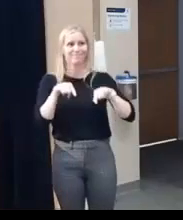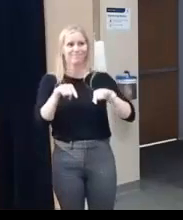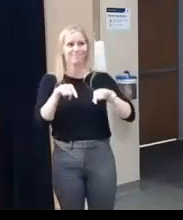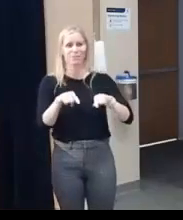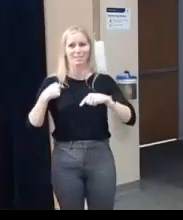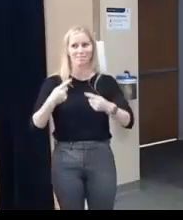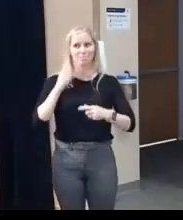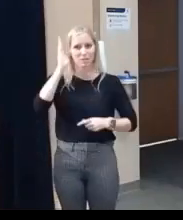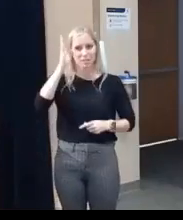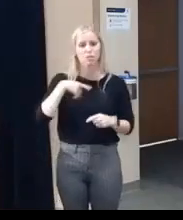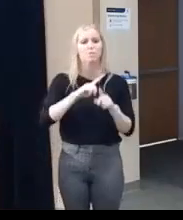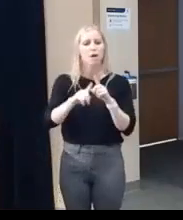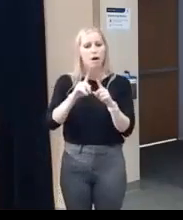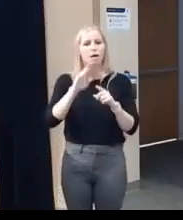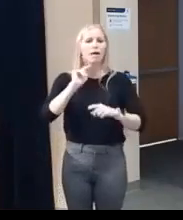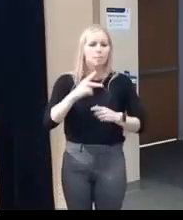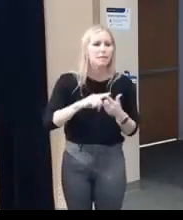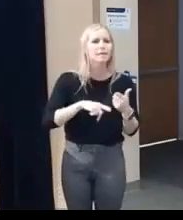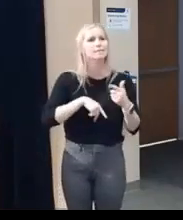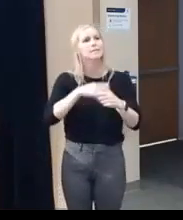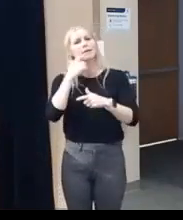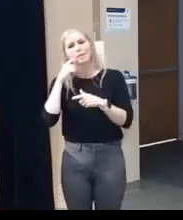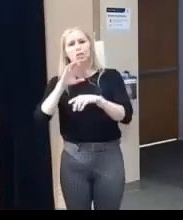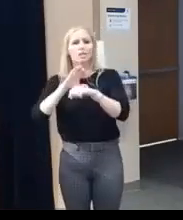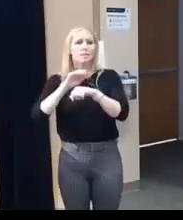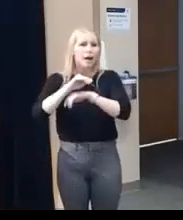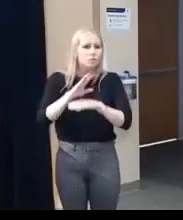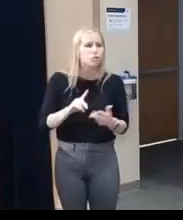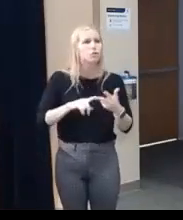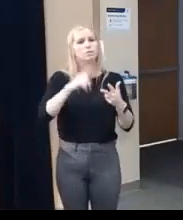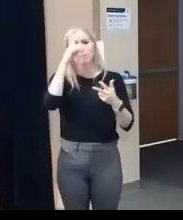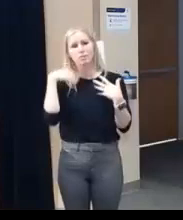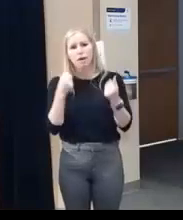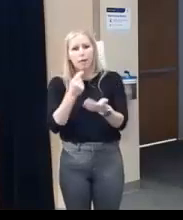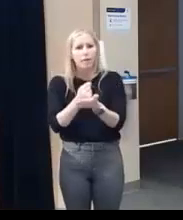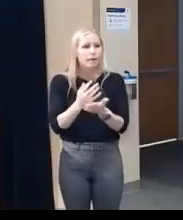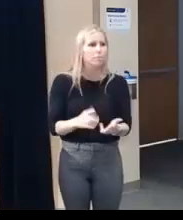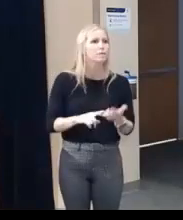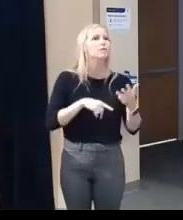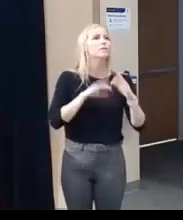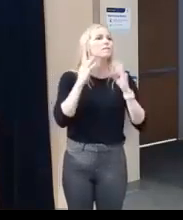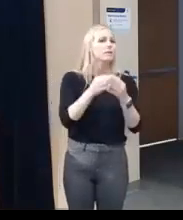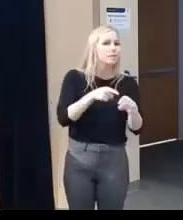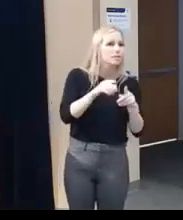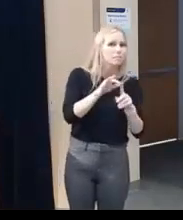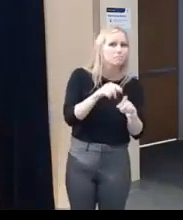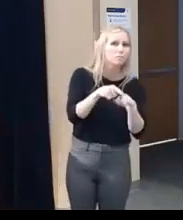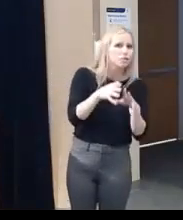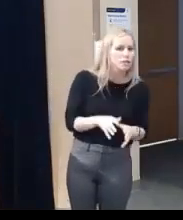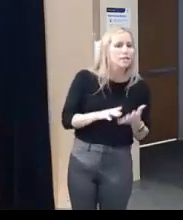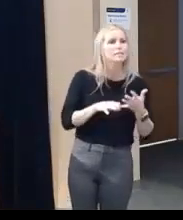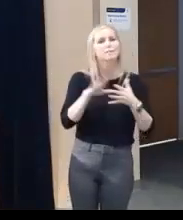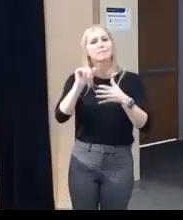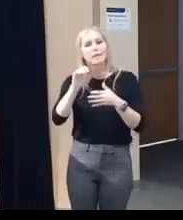and psychiatric nurse practitioners, addiction counselors, mental health therapists, family specialists, psych, rehab, and vocational therapists,